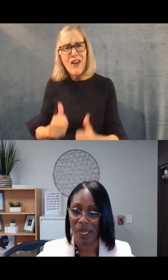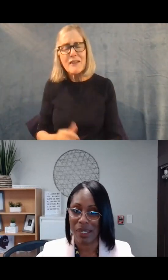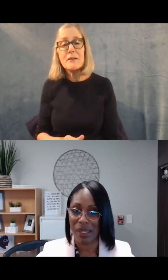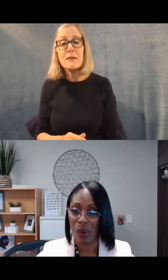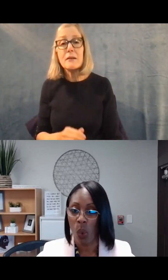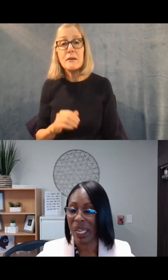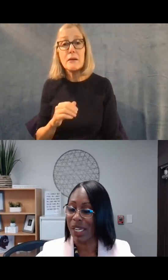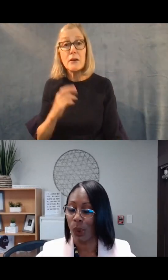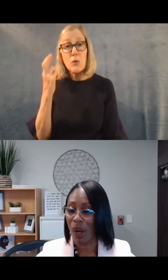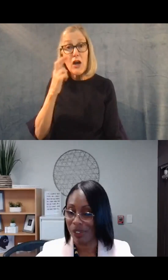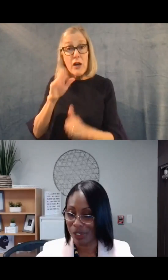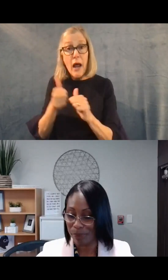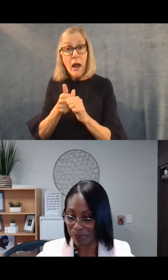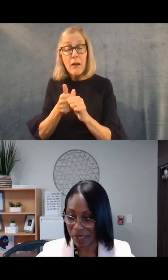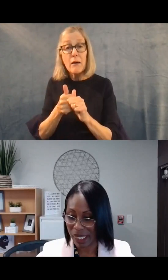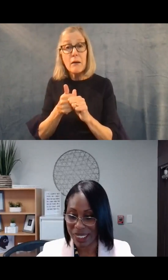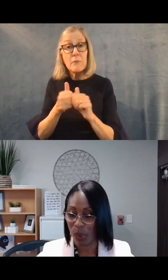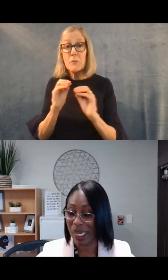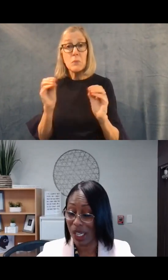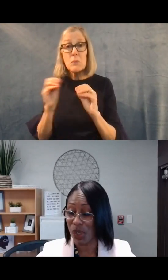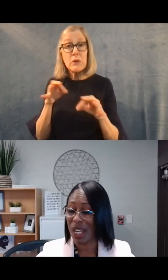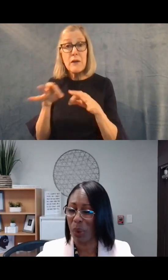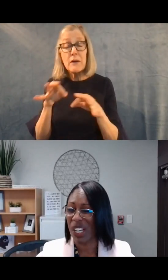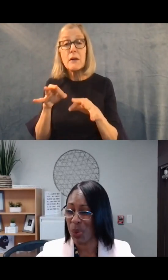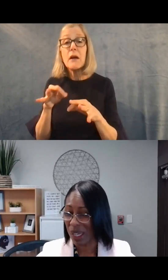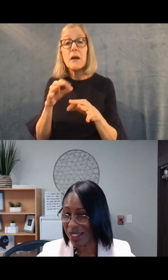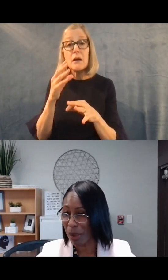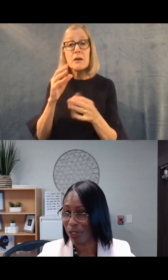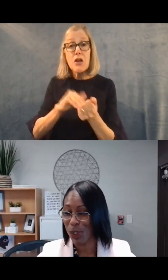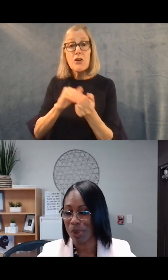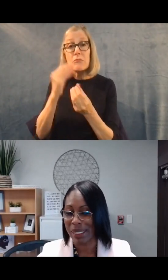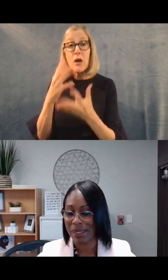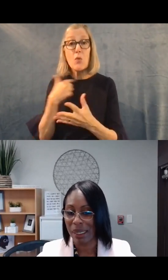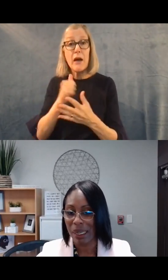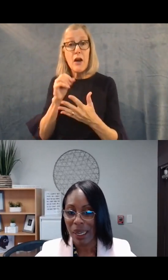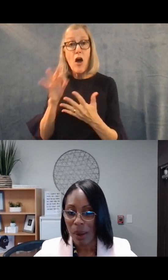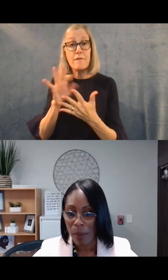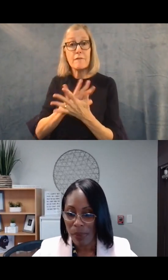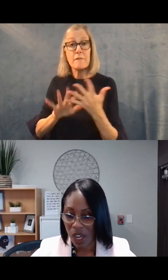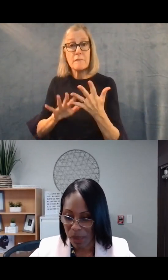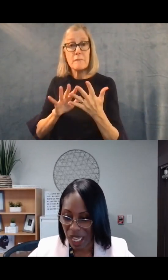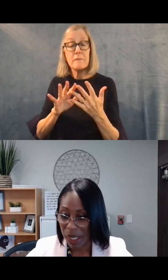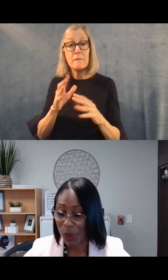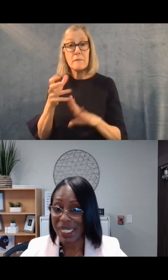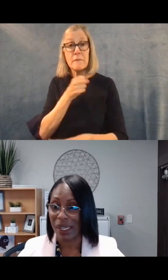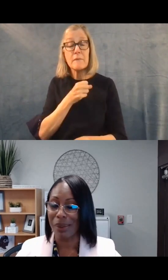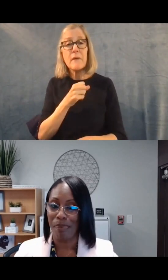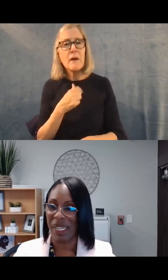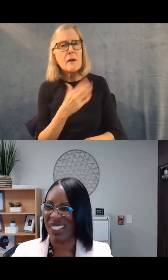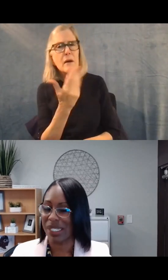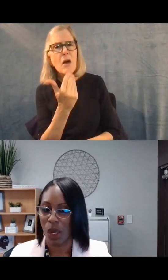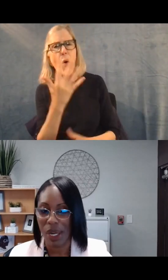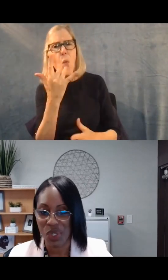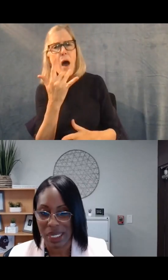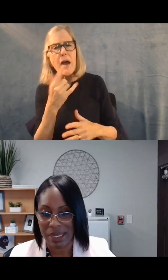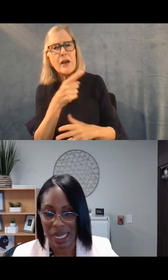simply was, we can take her off. And I said, well, I need you to tell me why she was on them in the first place. The doctor became irritated because I